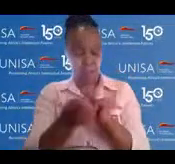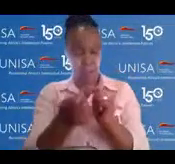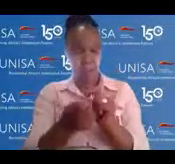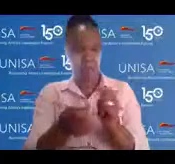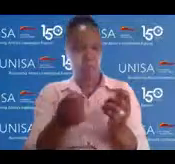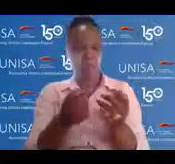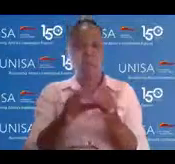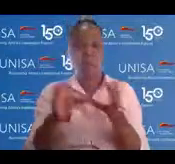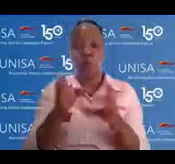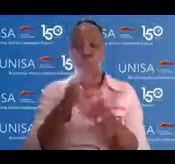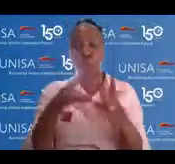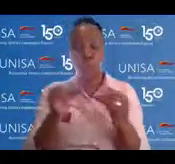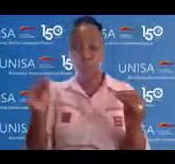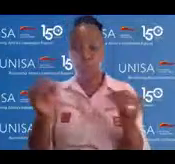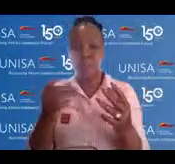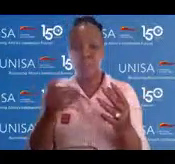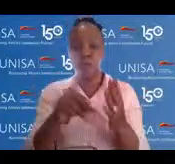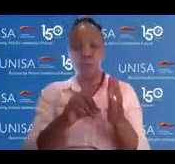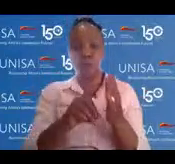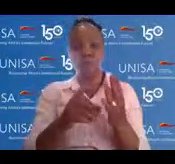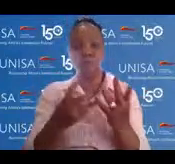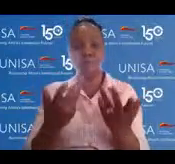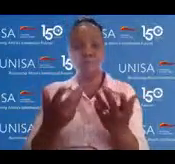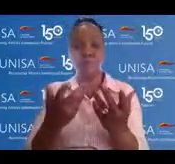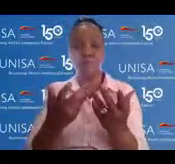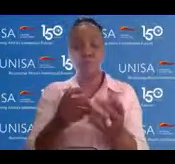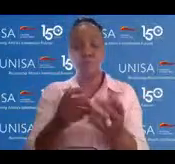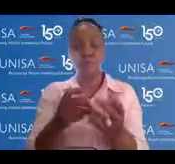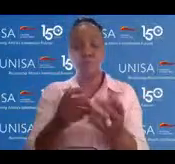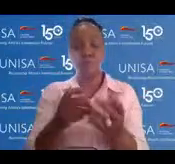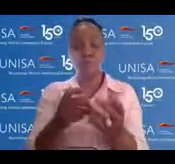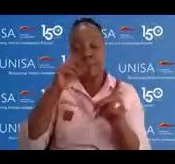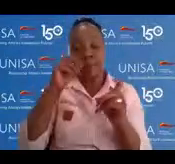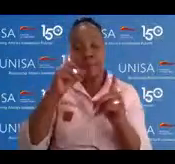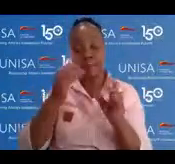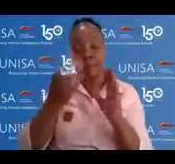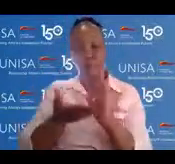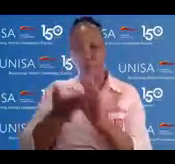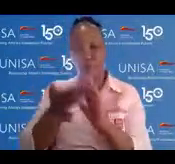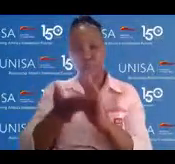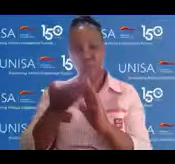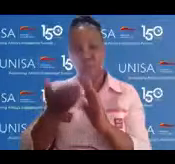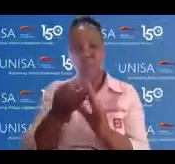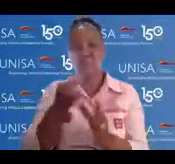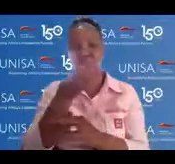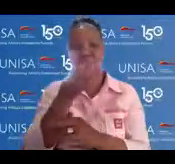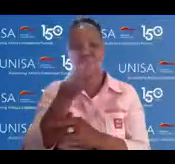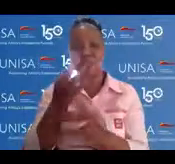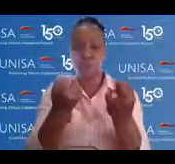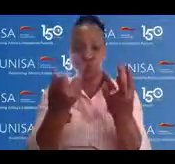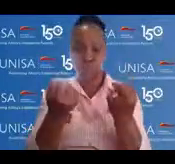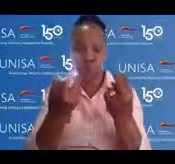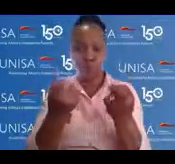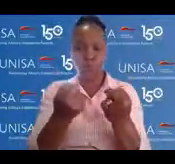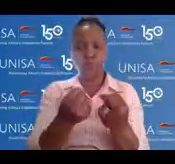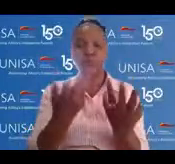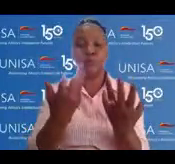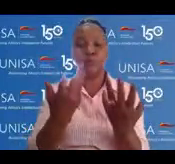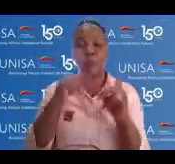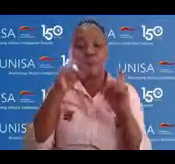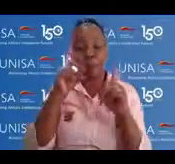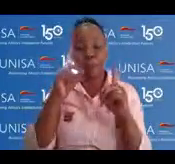are going to click on the user picture. Below the user picture, you are going to look where it says new picture. Then you click on